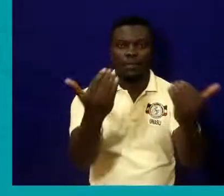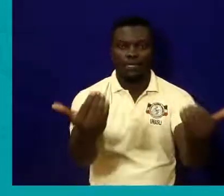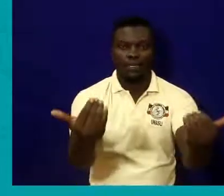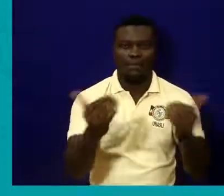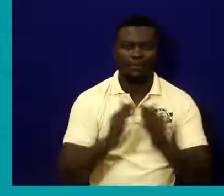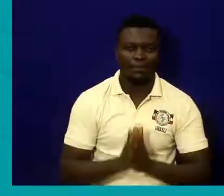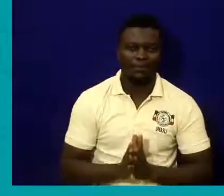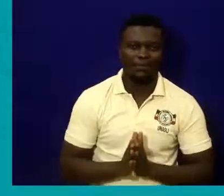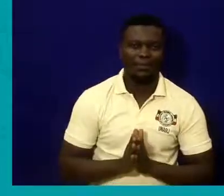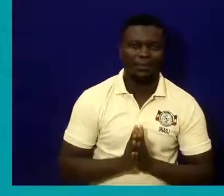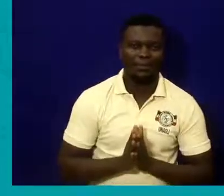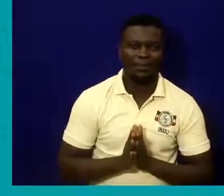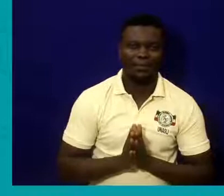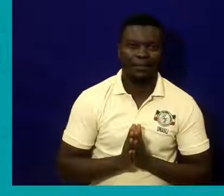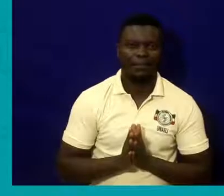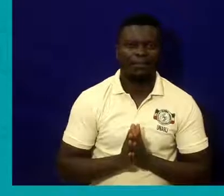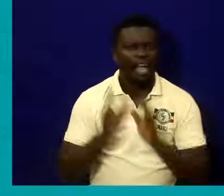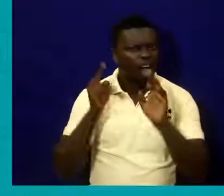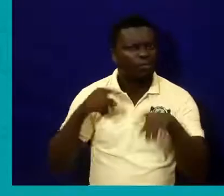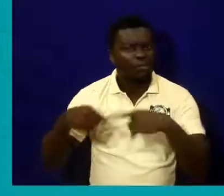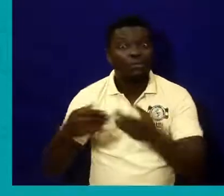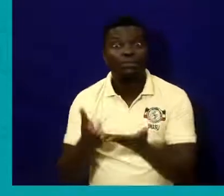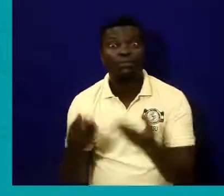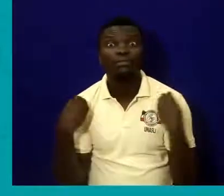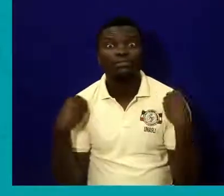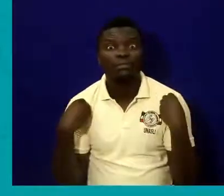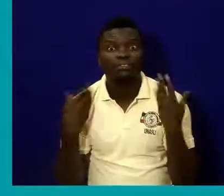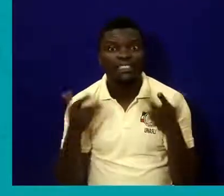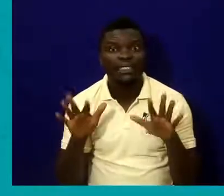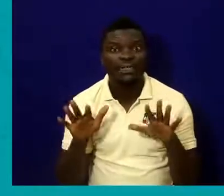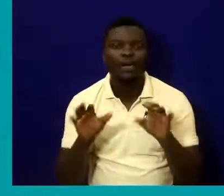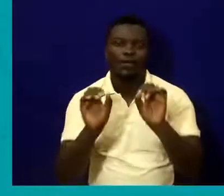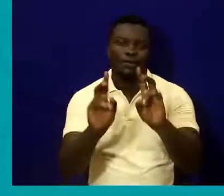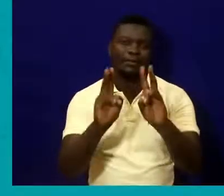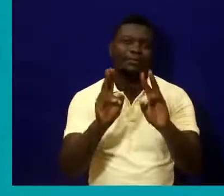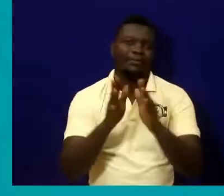Now, I hope you are doing it or you have finished doing it.